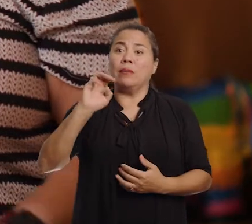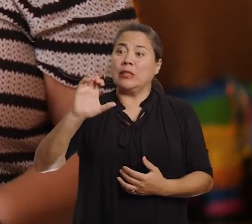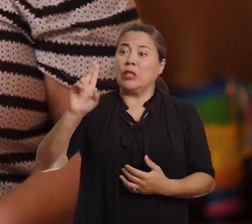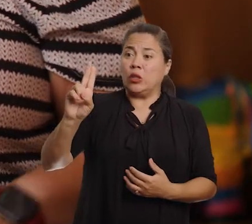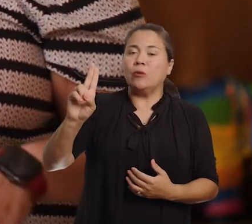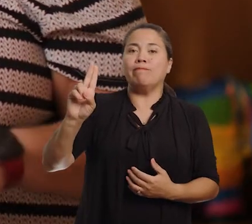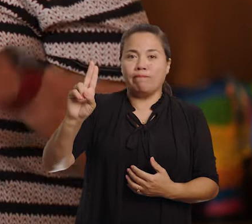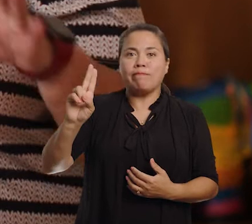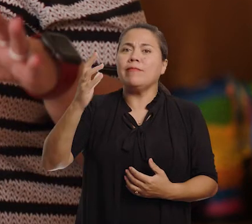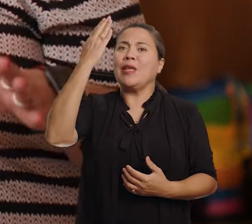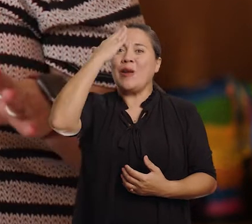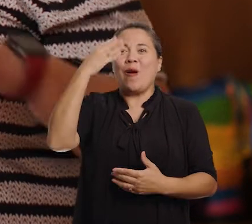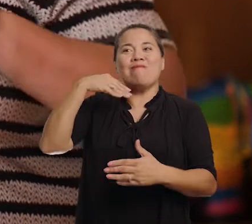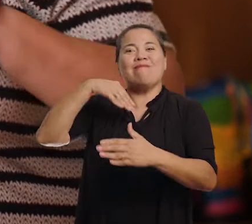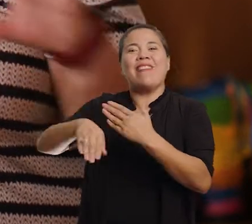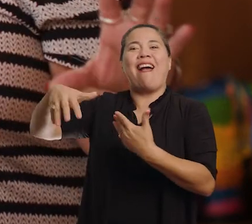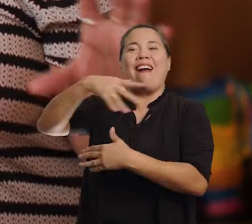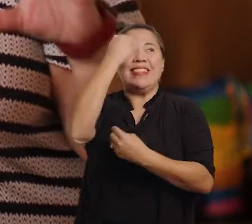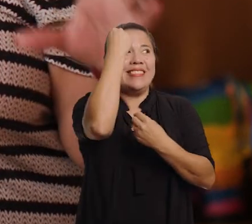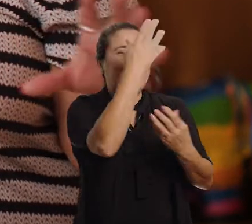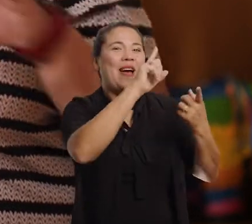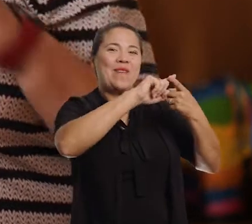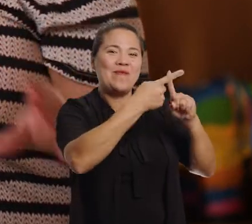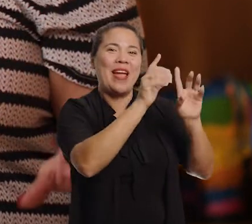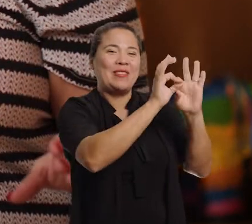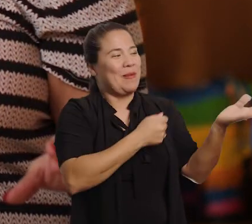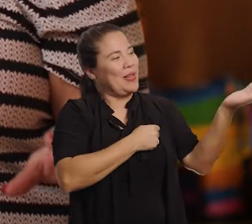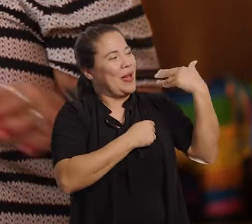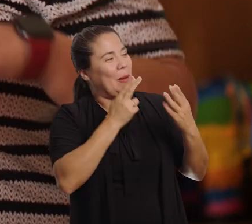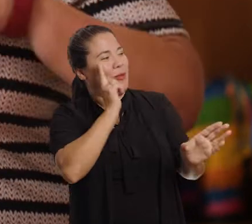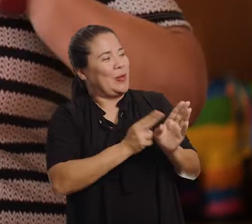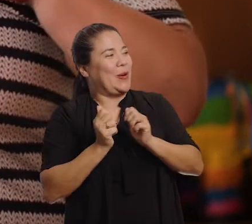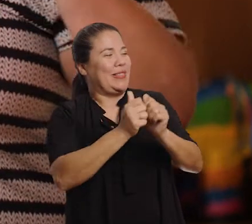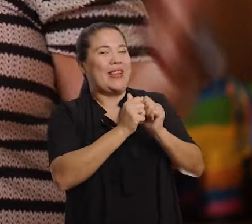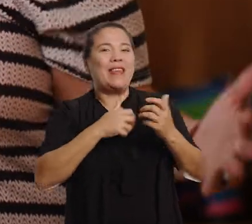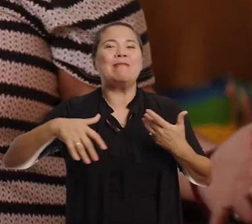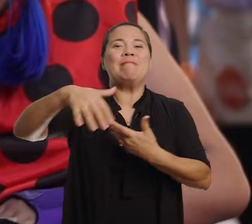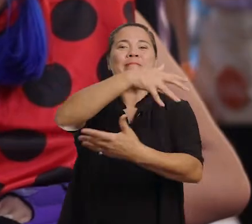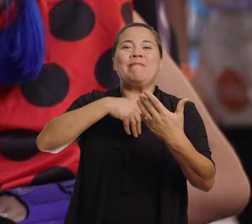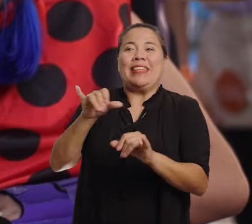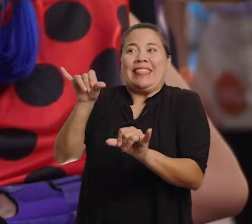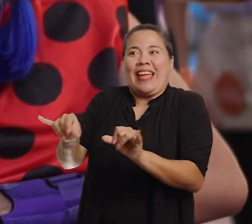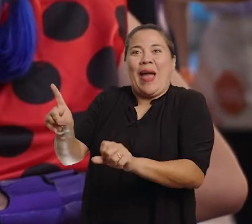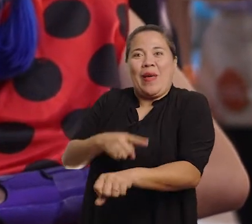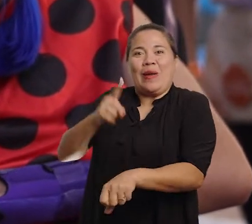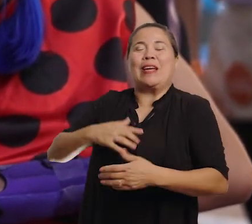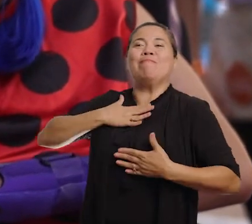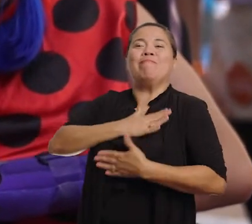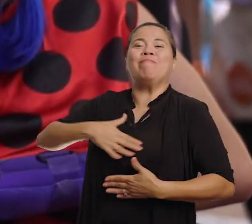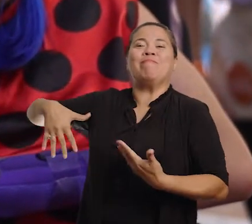mobile changing station to know, hey, we can go here, we can tell our family, our friends, everybody can go, and we can be there a long time and